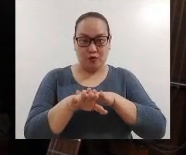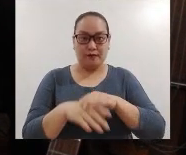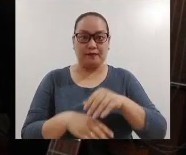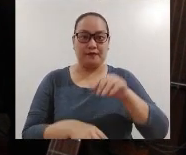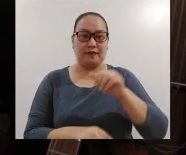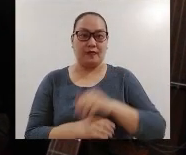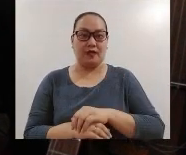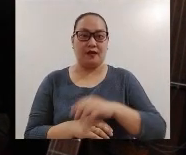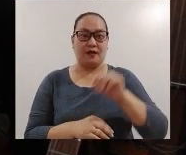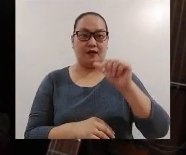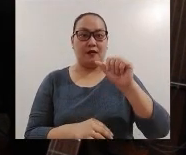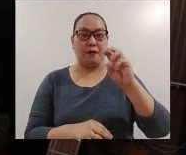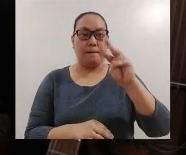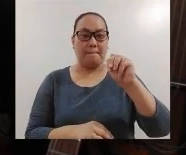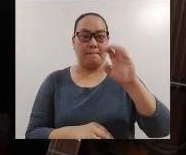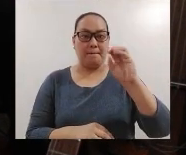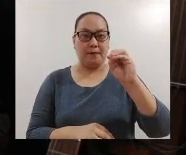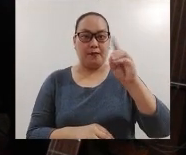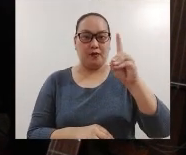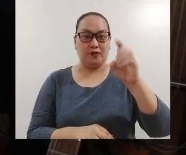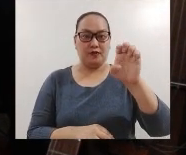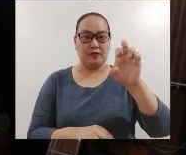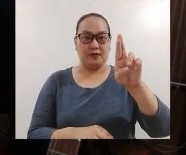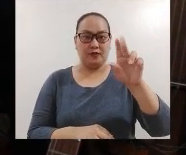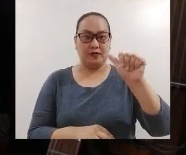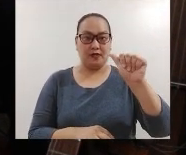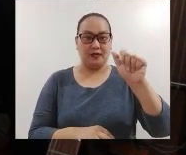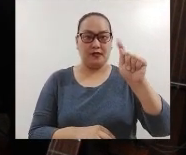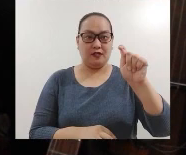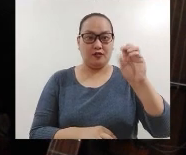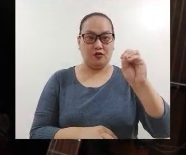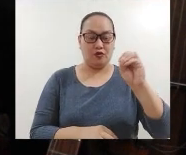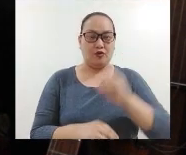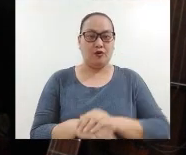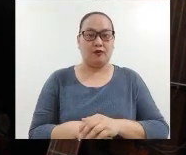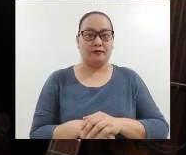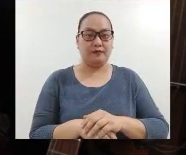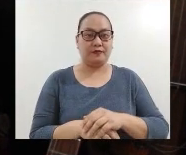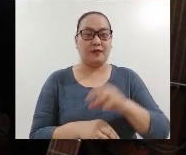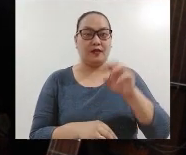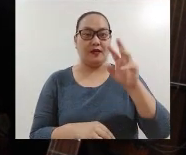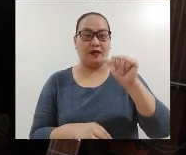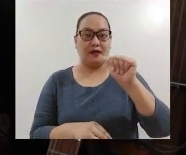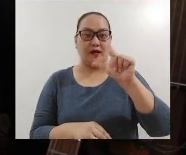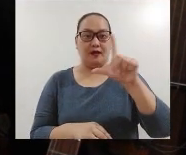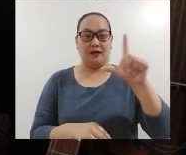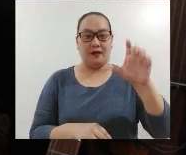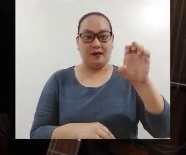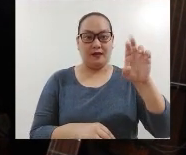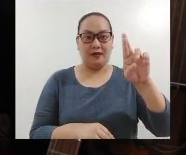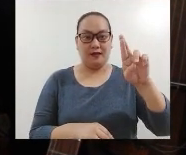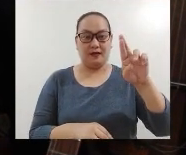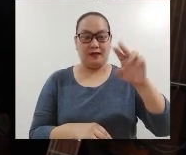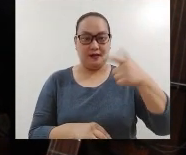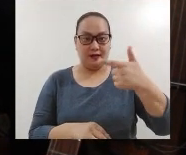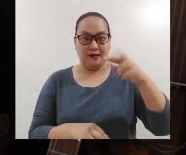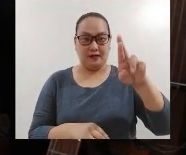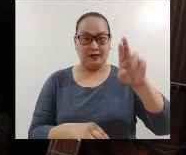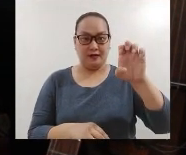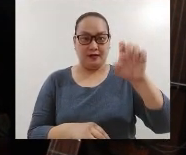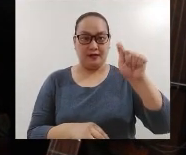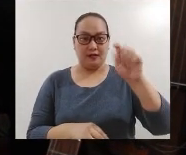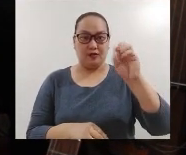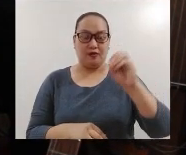slow. Moderato, or walking pace. Allegretto, a little bit fast. Allegro,